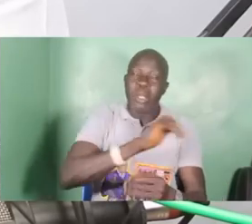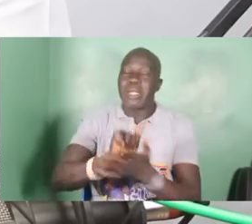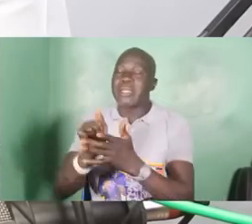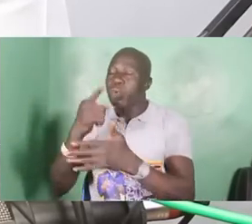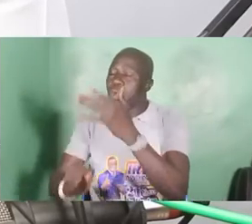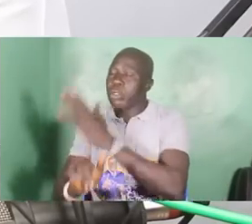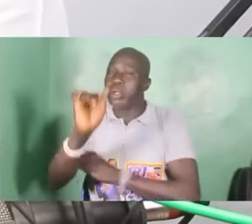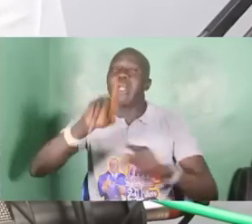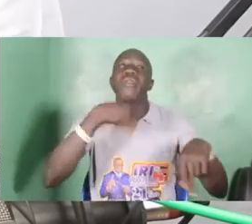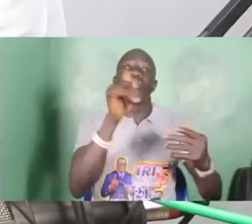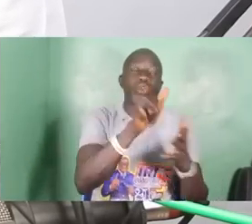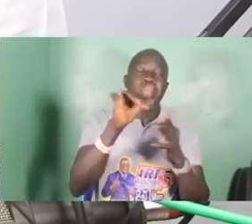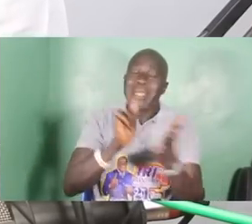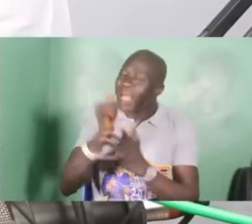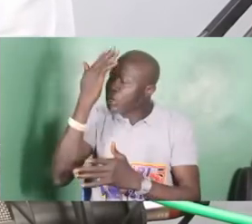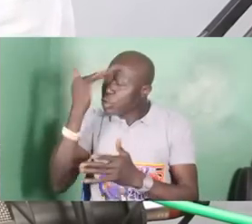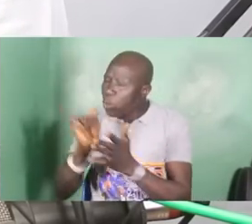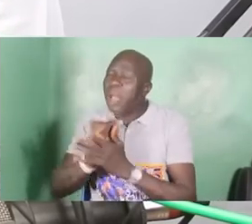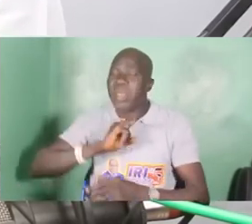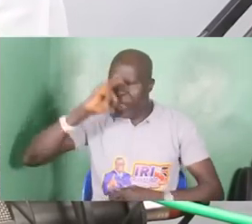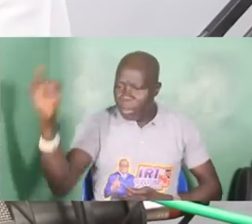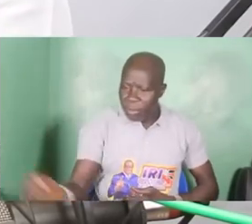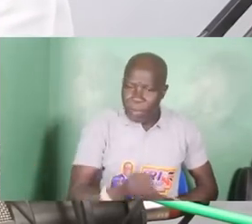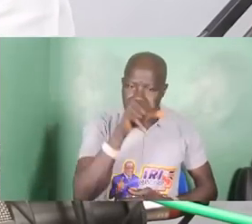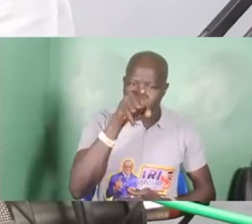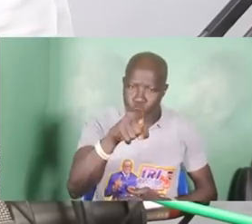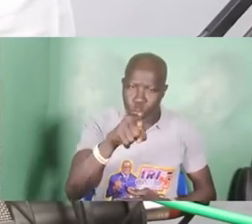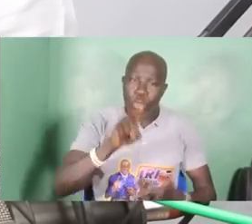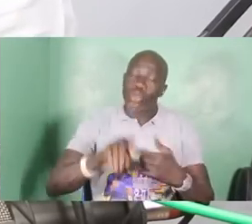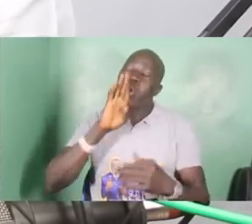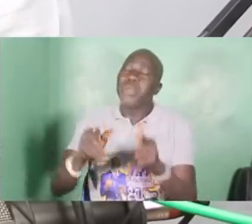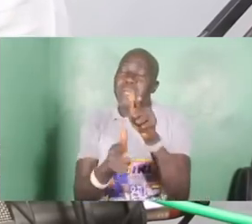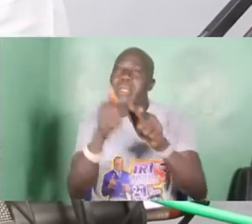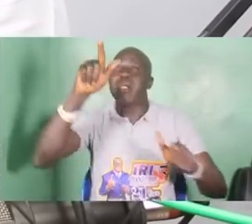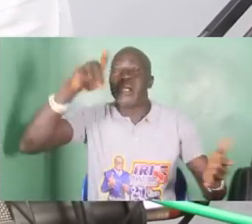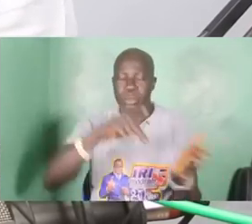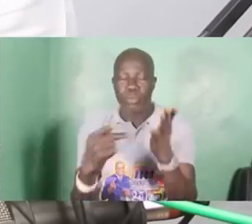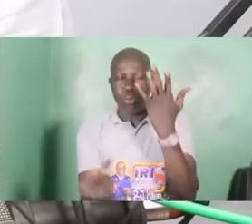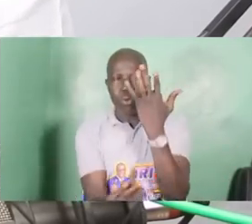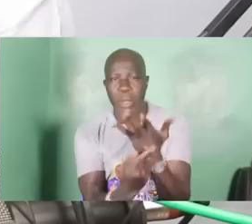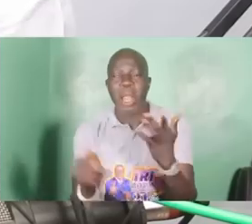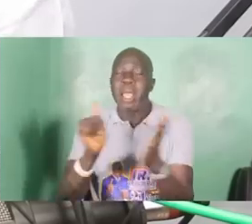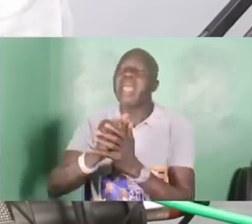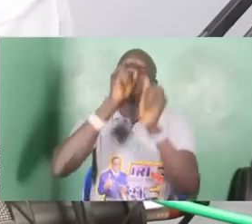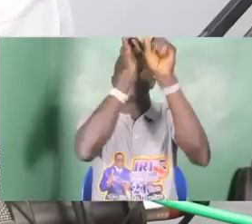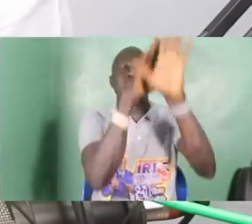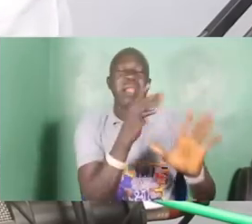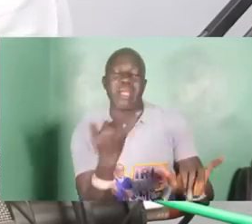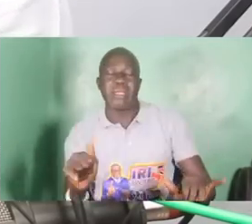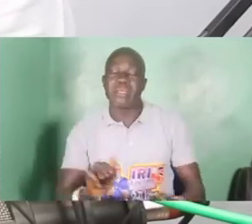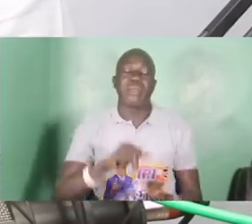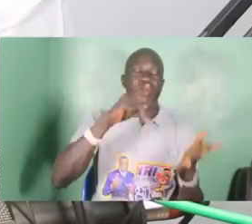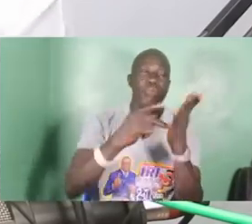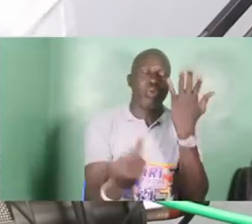Ìdí ohun tí Ọlọ́run sọ fún mi. And that is why I'm inviting you. Ìdí ni tí mo ṣe ń pè ọ́. For this great program. Sí ìsinláyé. A blessing program.